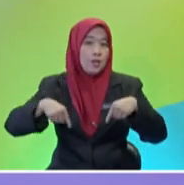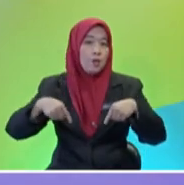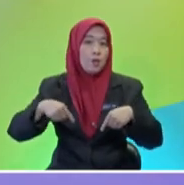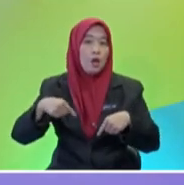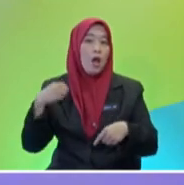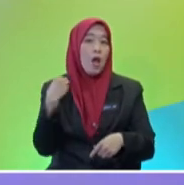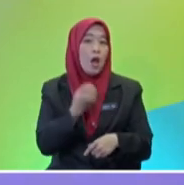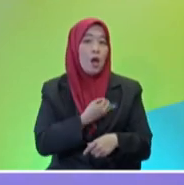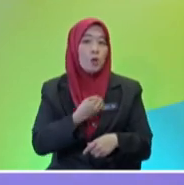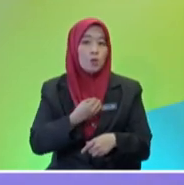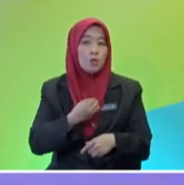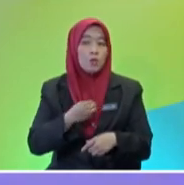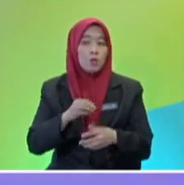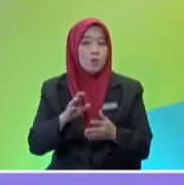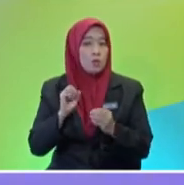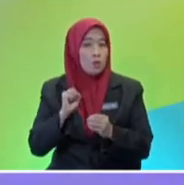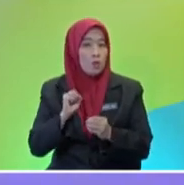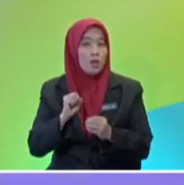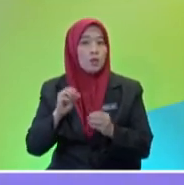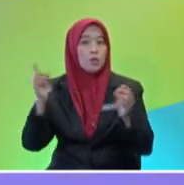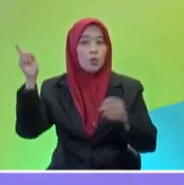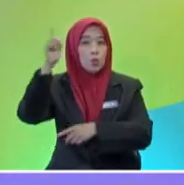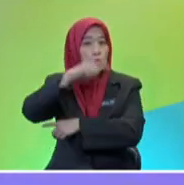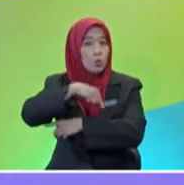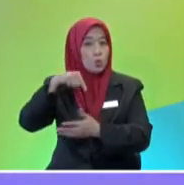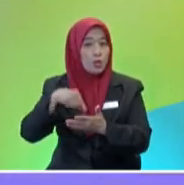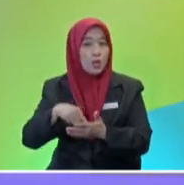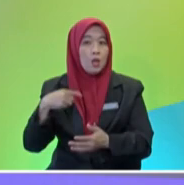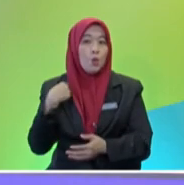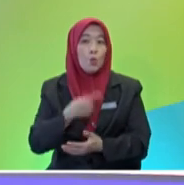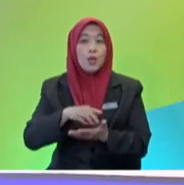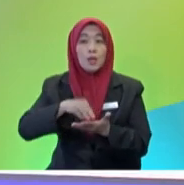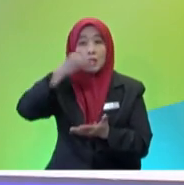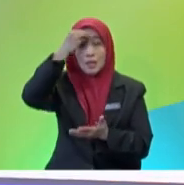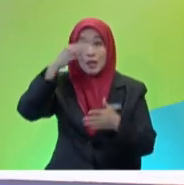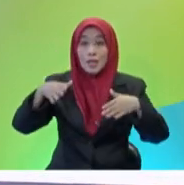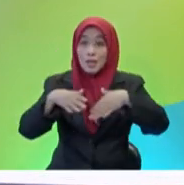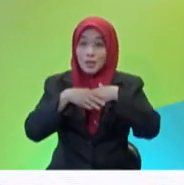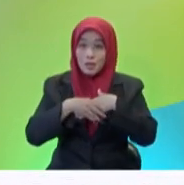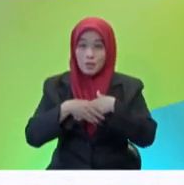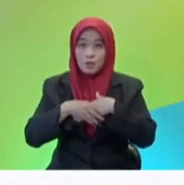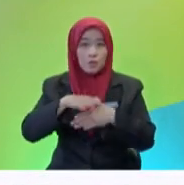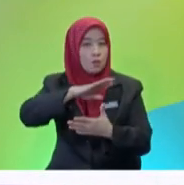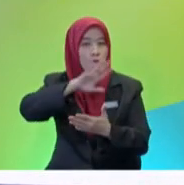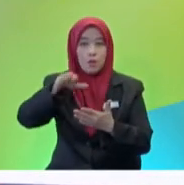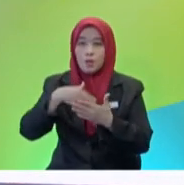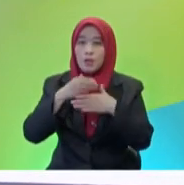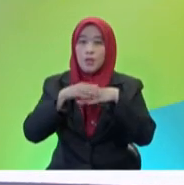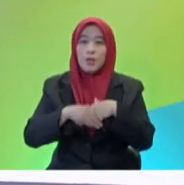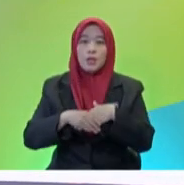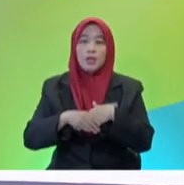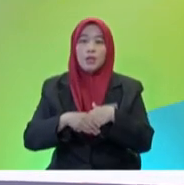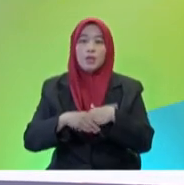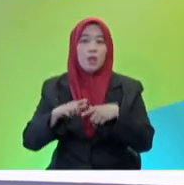slot Prasekolah. And today we are learning Bahasa Inggeris or the English language. And